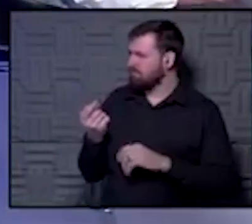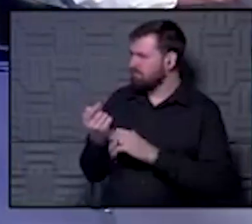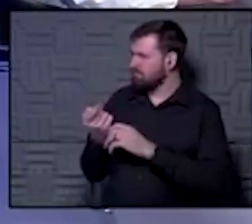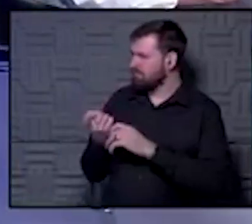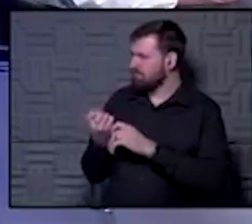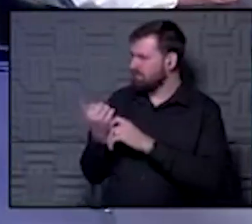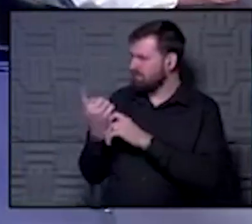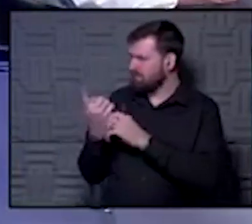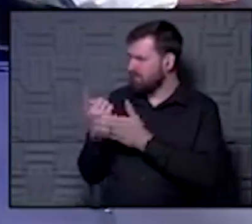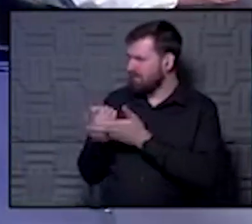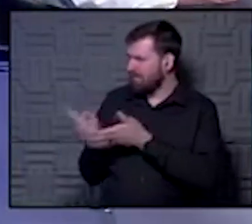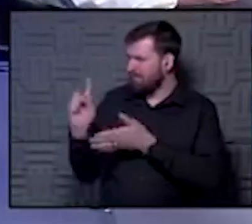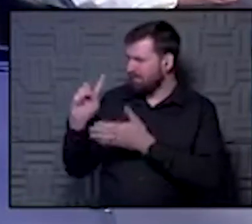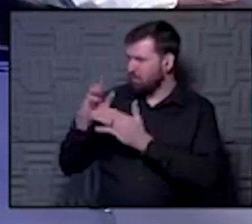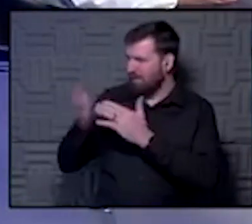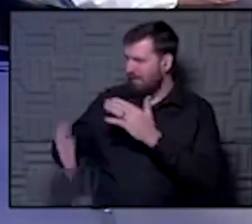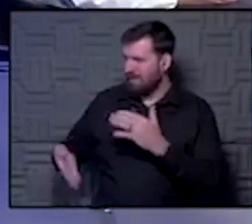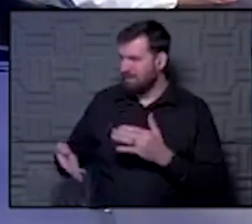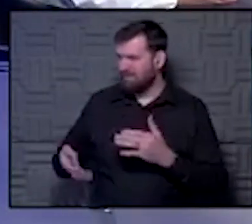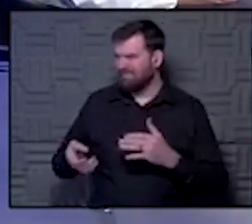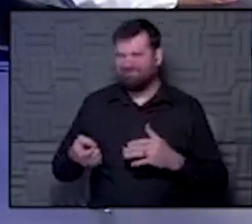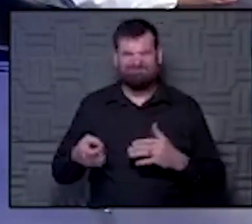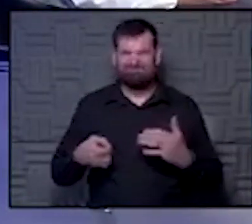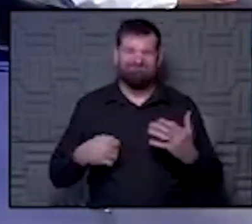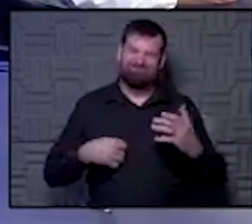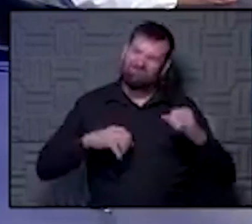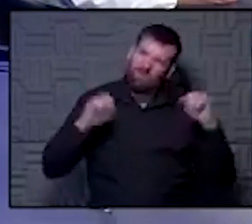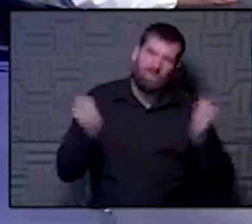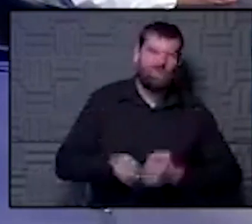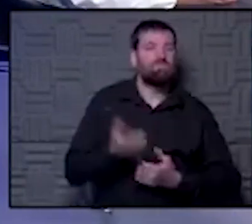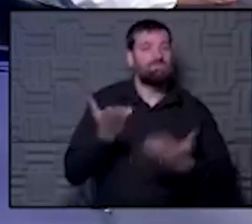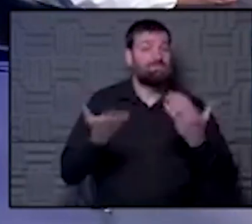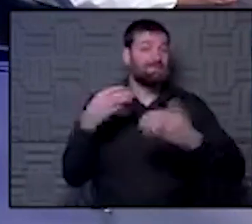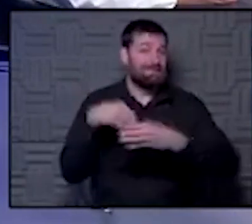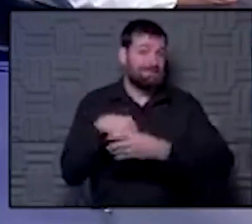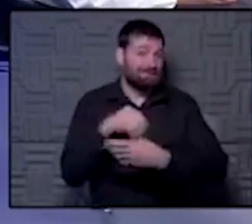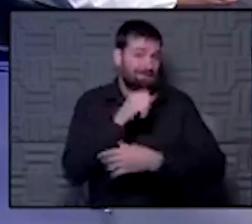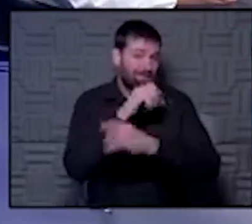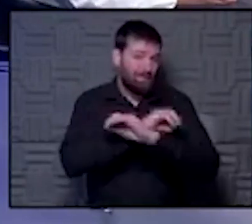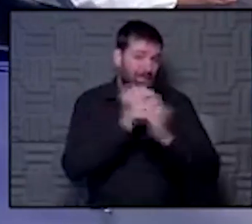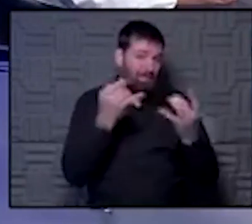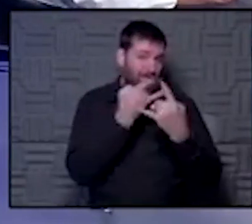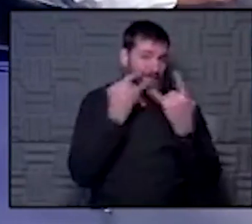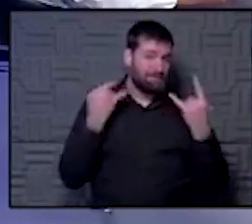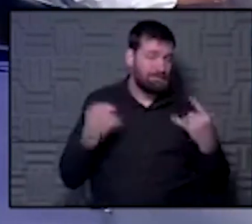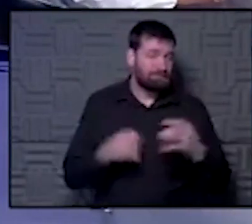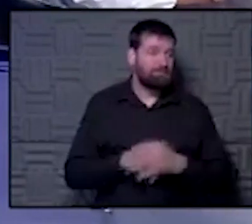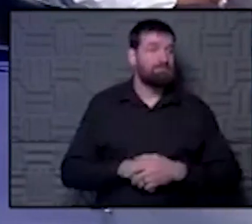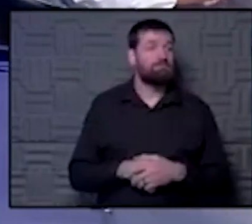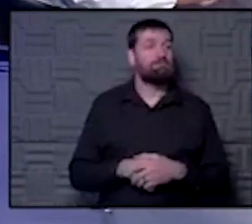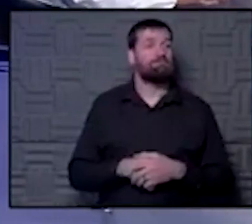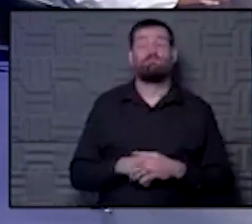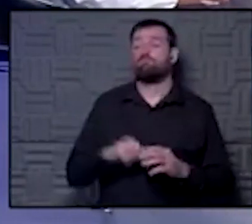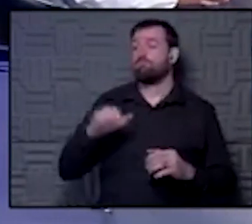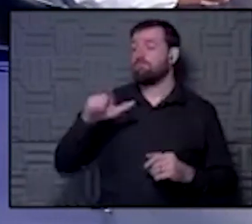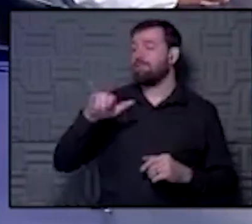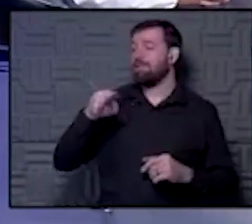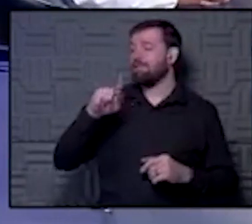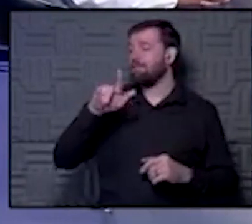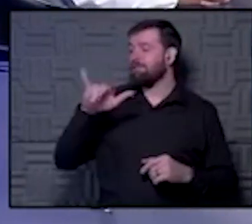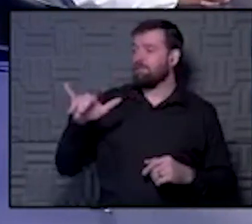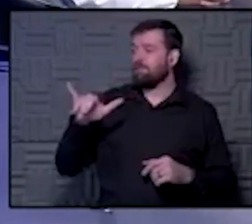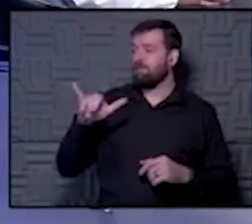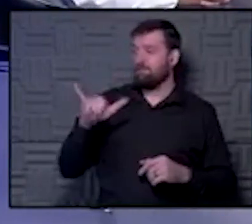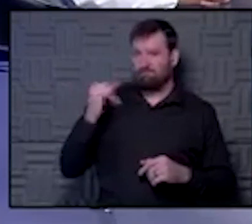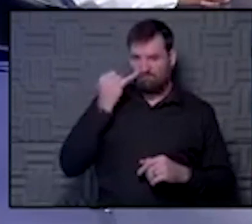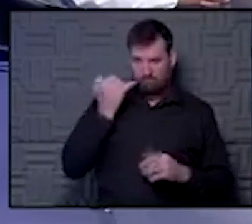really cold, and I don't think as many people were out. I don't know where they were. Right. They may have been Inside. inside not wearing masks. I don't know. So I have Lindsay's question here, but Lindsay,